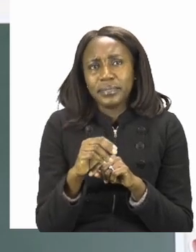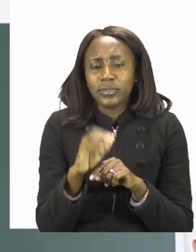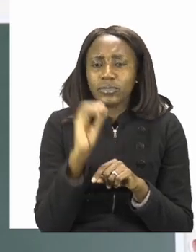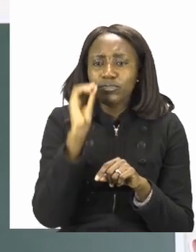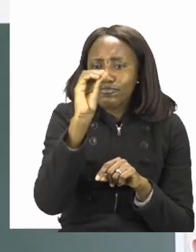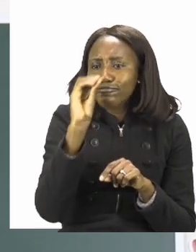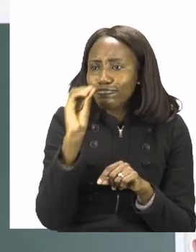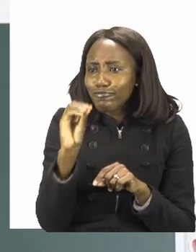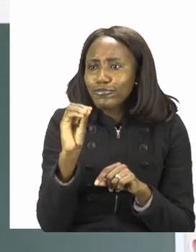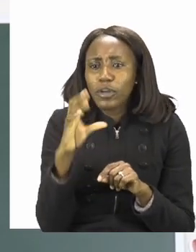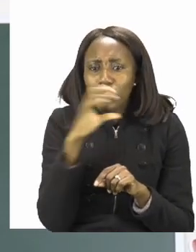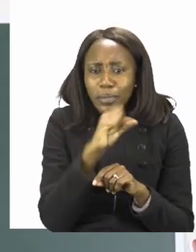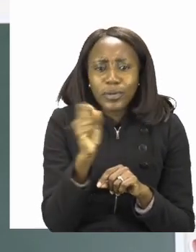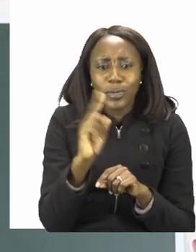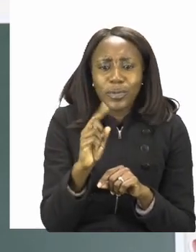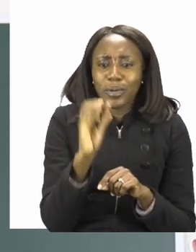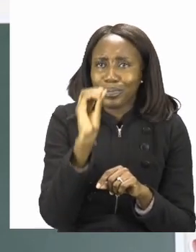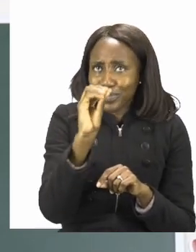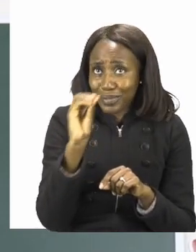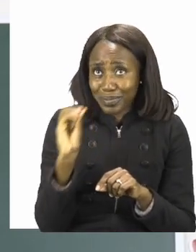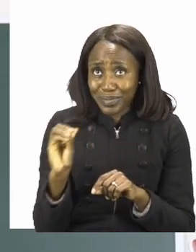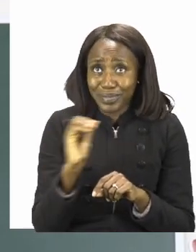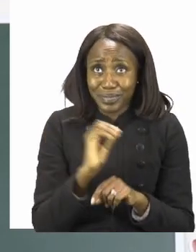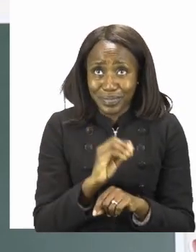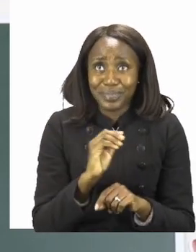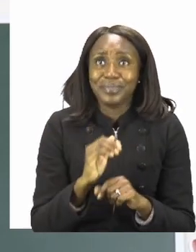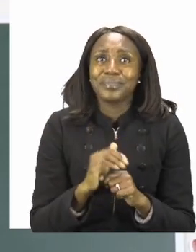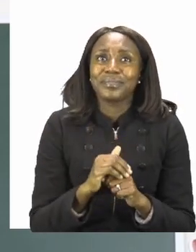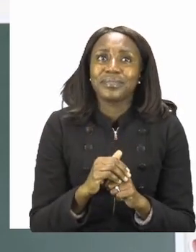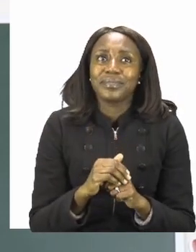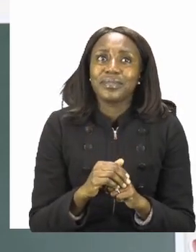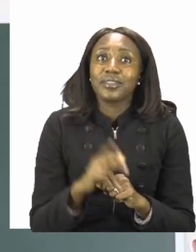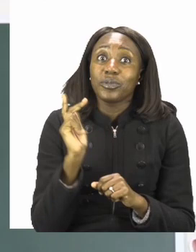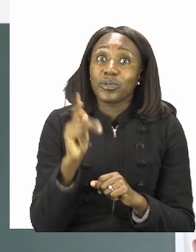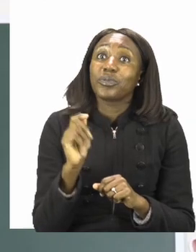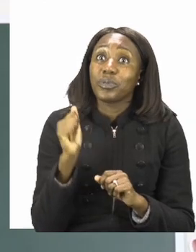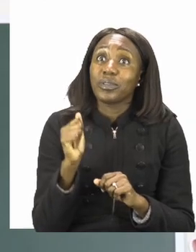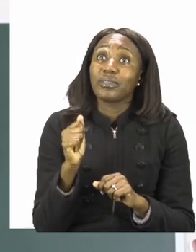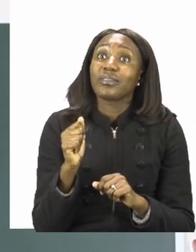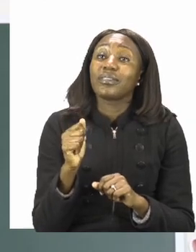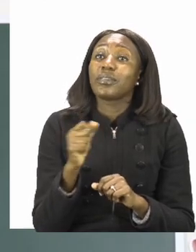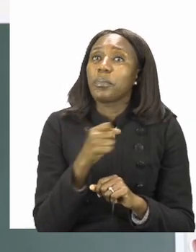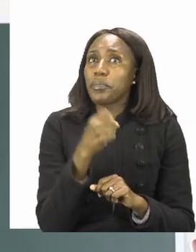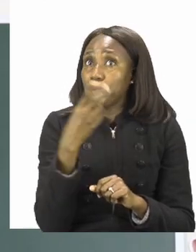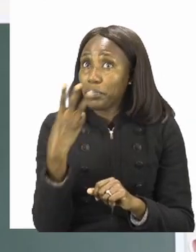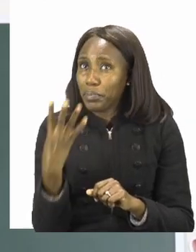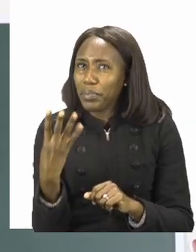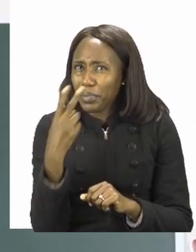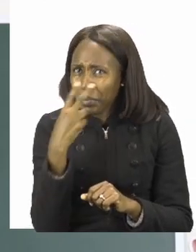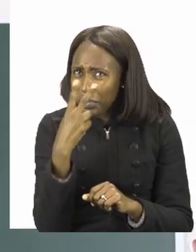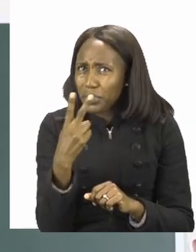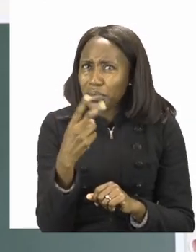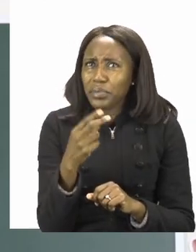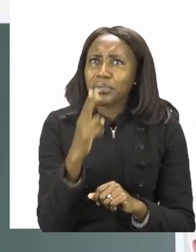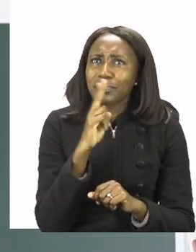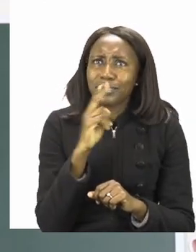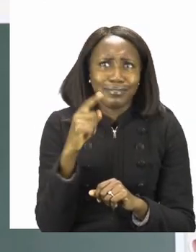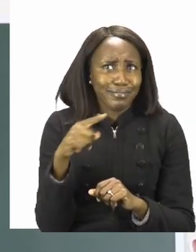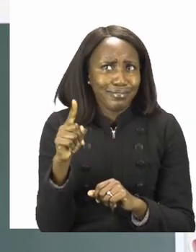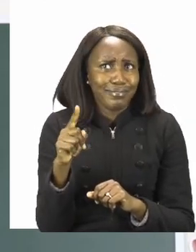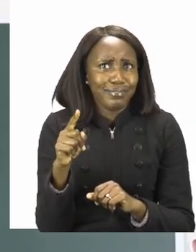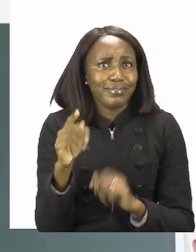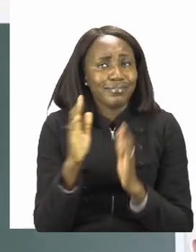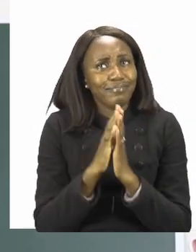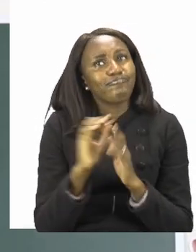any missing numbers. Also, you can count backwards to check if your answers are correct. Keep on